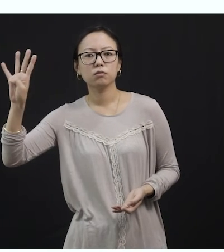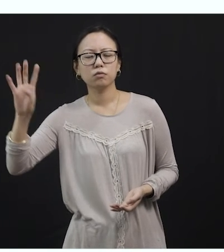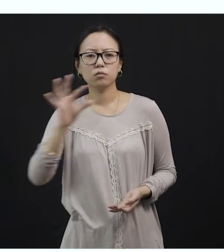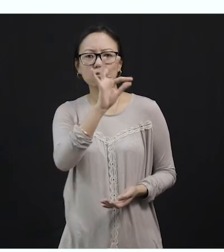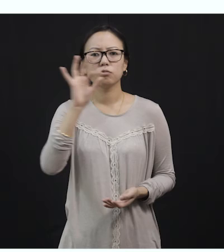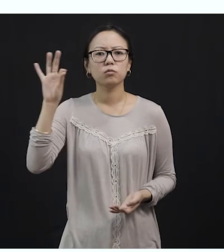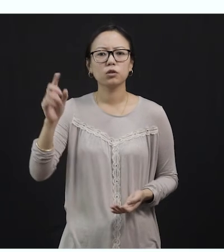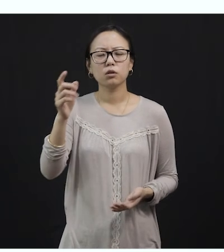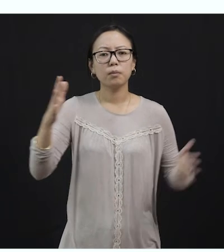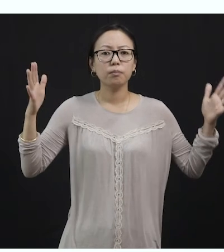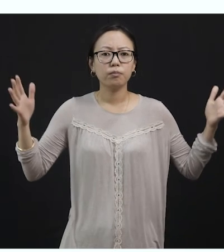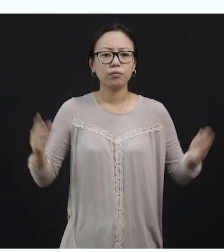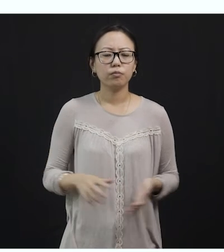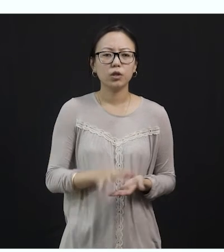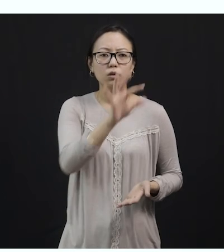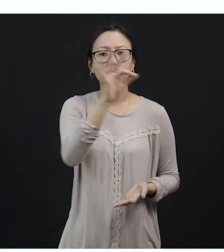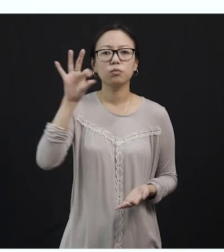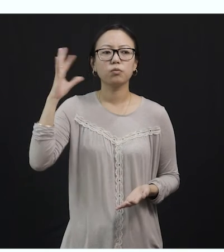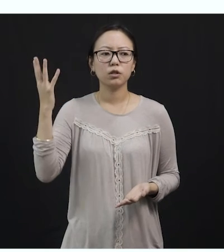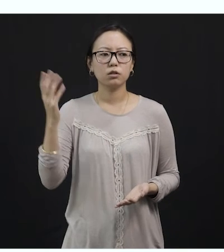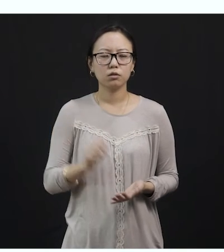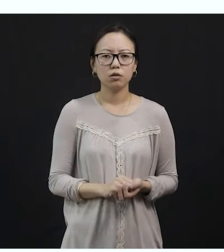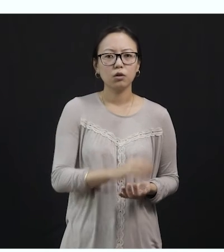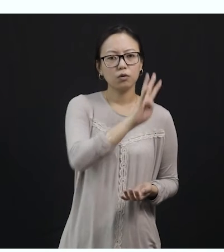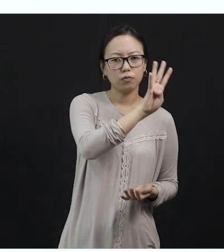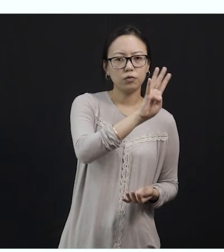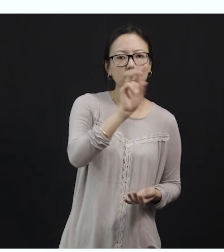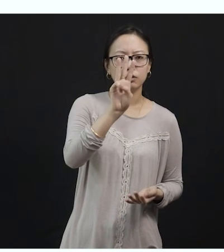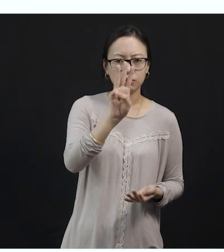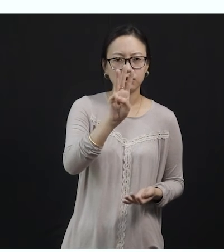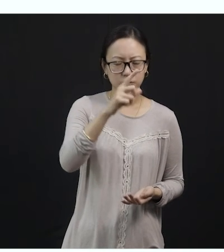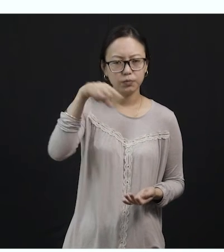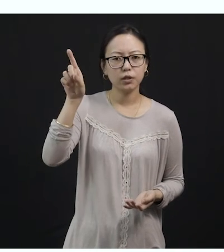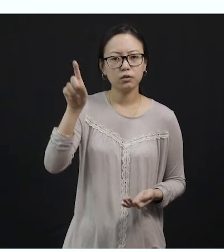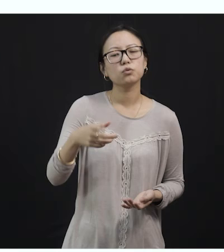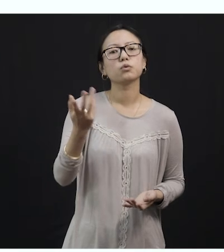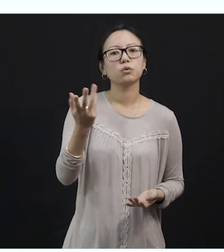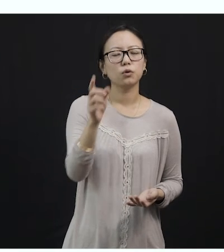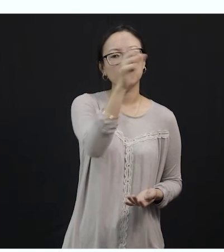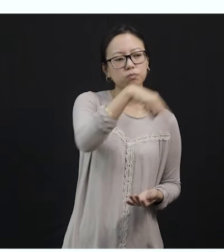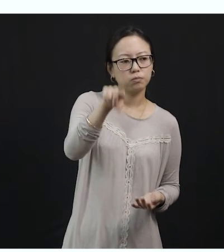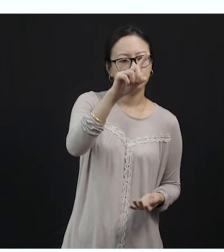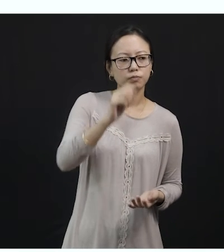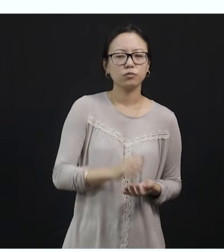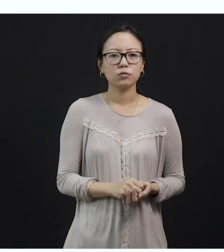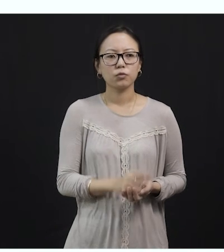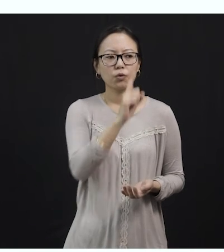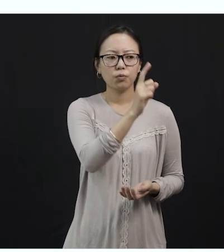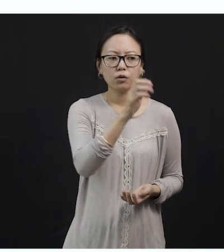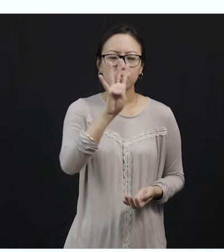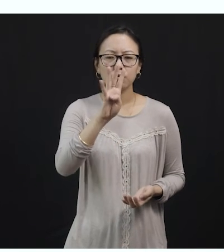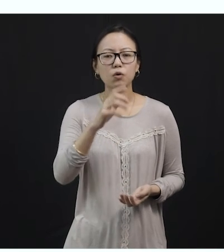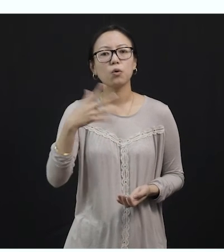the bigger number, right? In the same way, 14 and 41. 41 is bigger, so we will